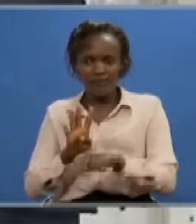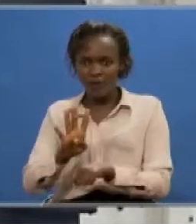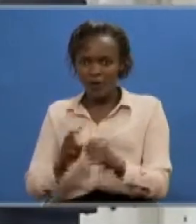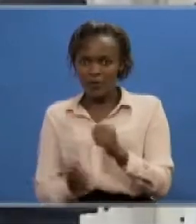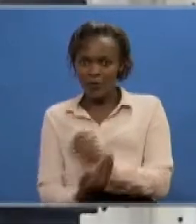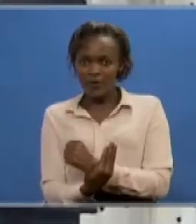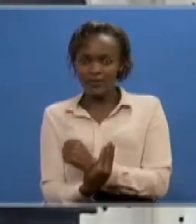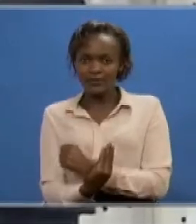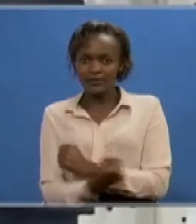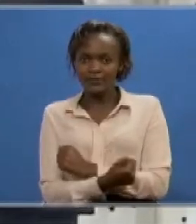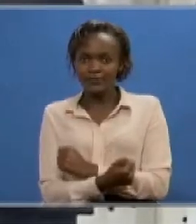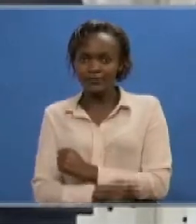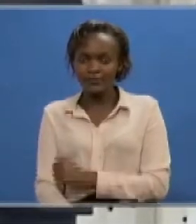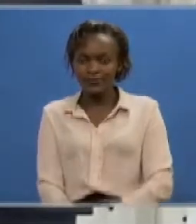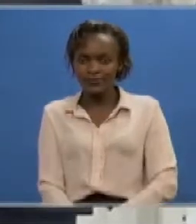tomorrow,